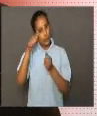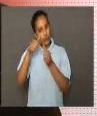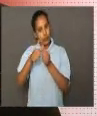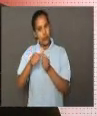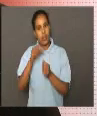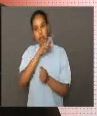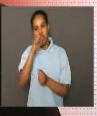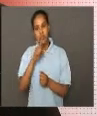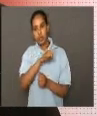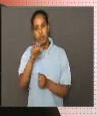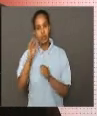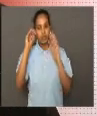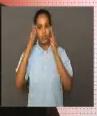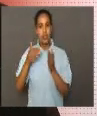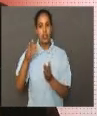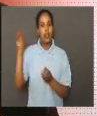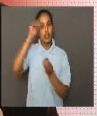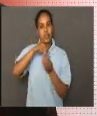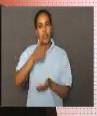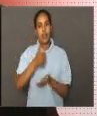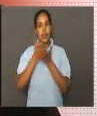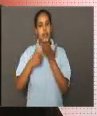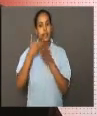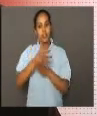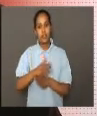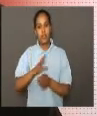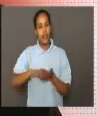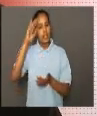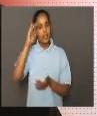your teacher for extra help after this lesson.